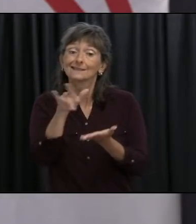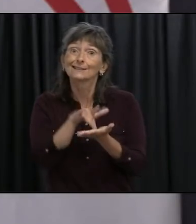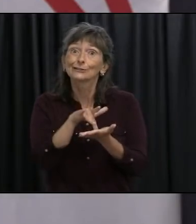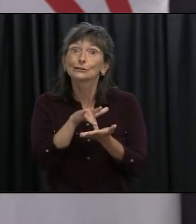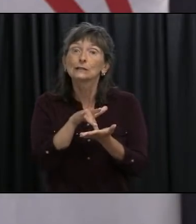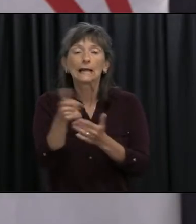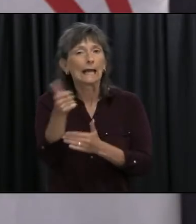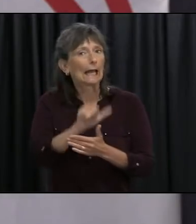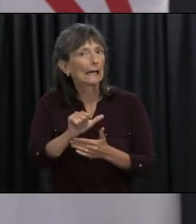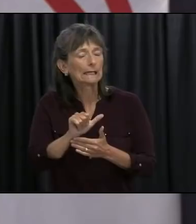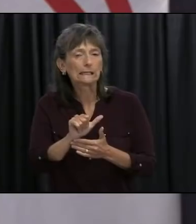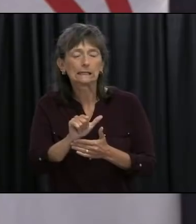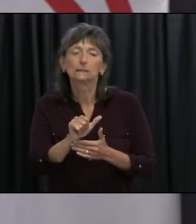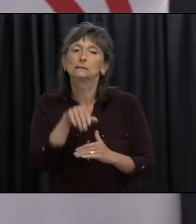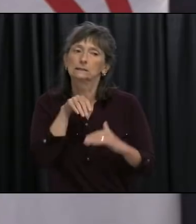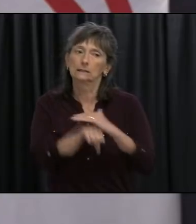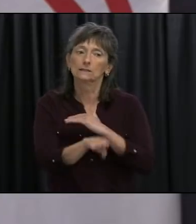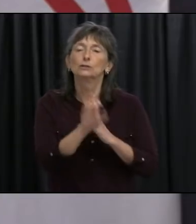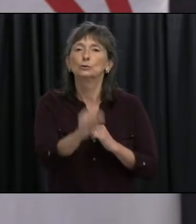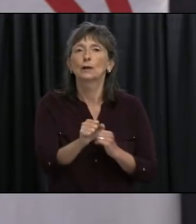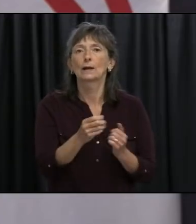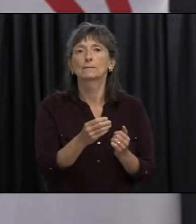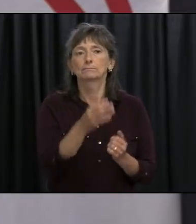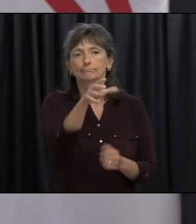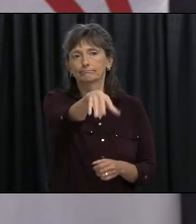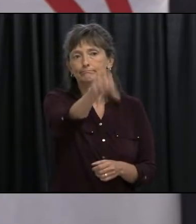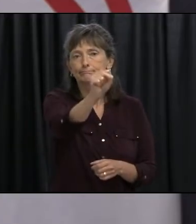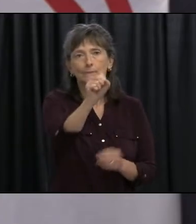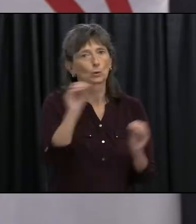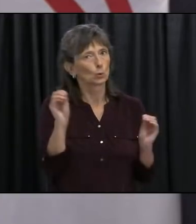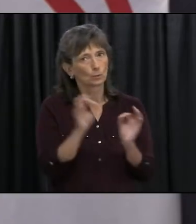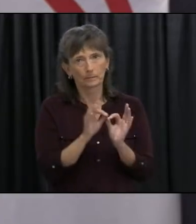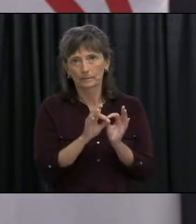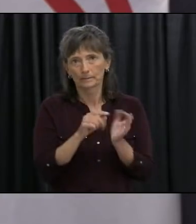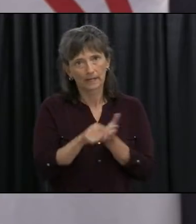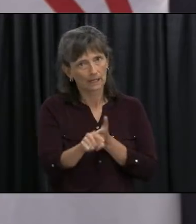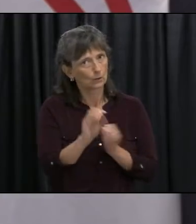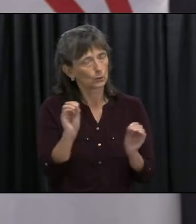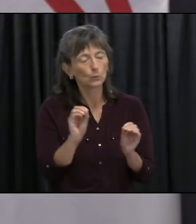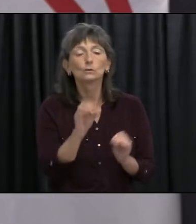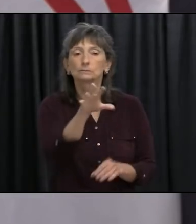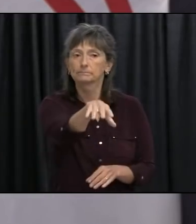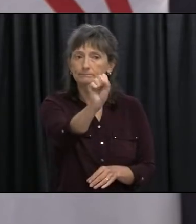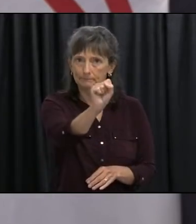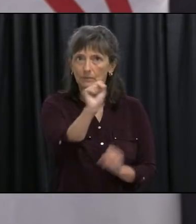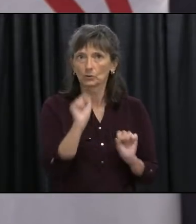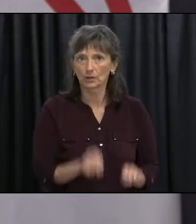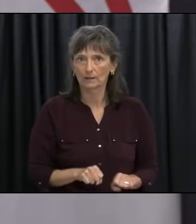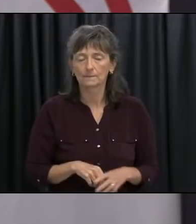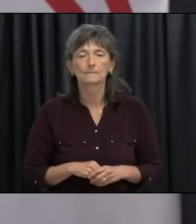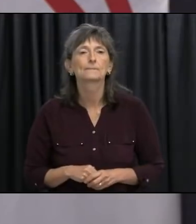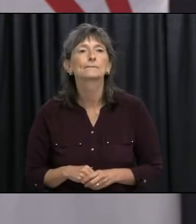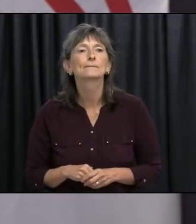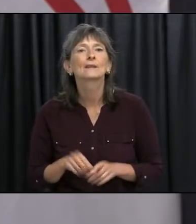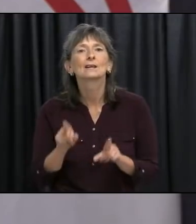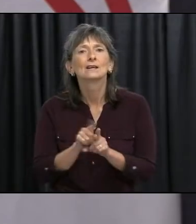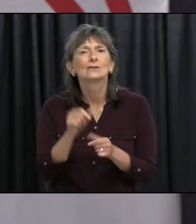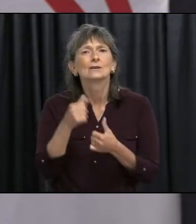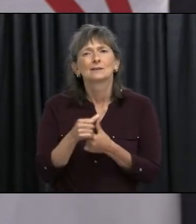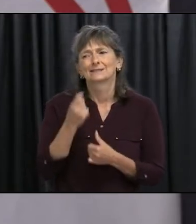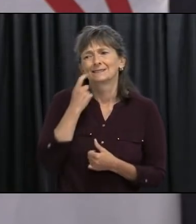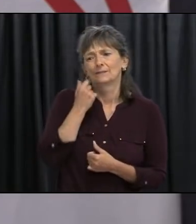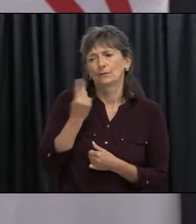province. Now, speaking of important resources, I want to also remind everyone about a couple of weeks ago that we launched the